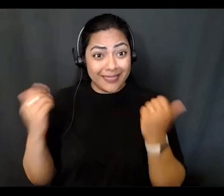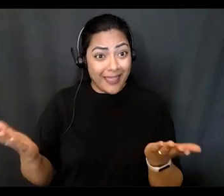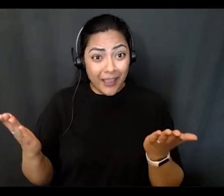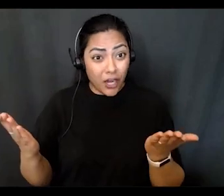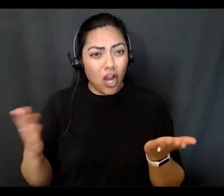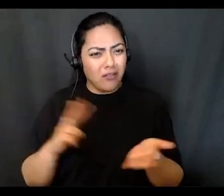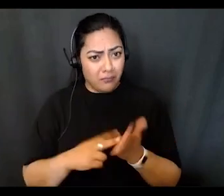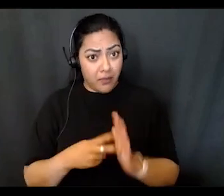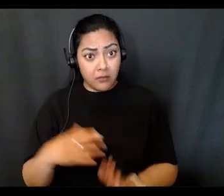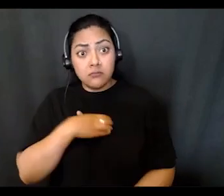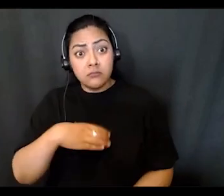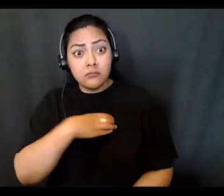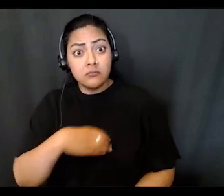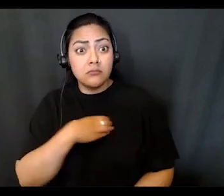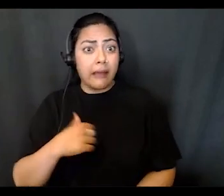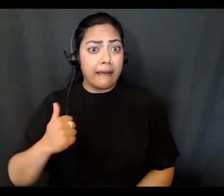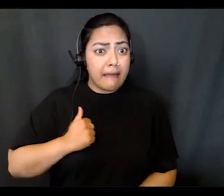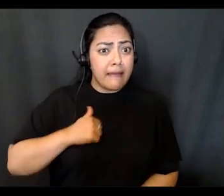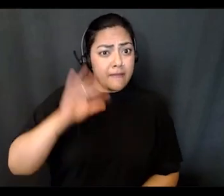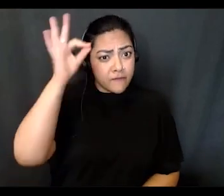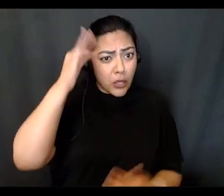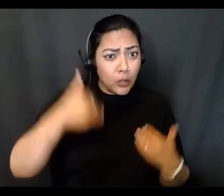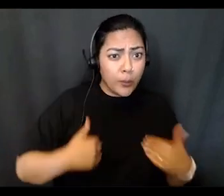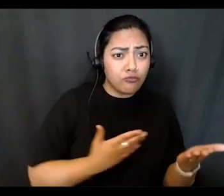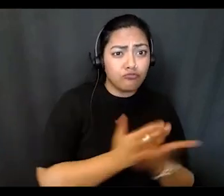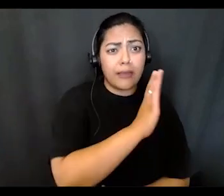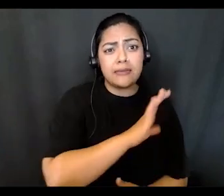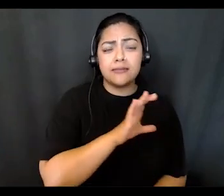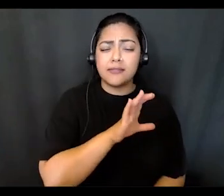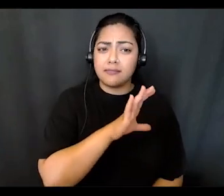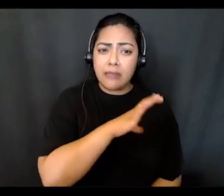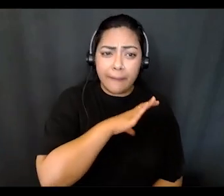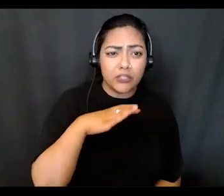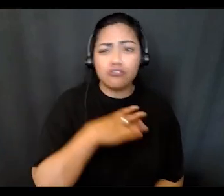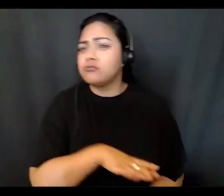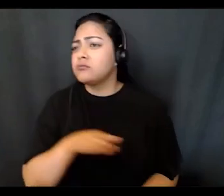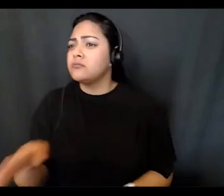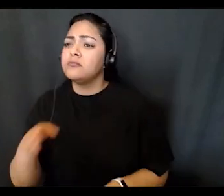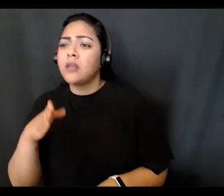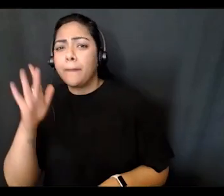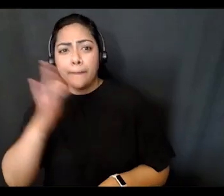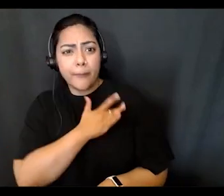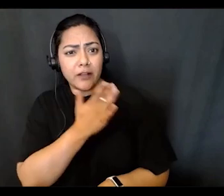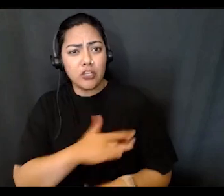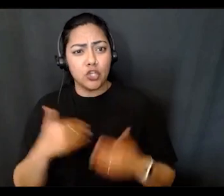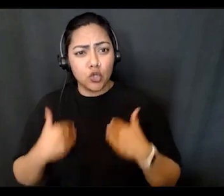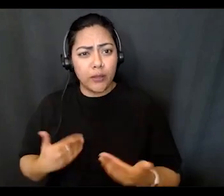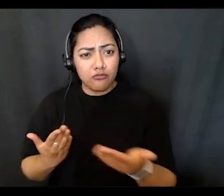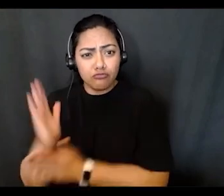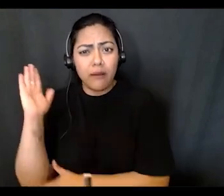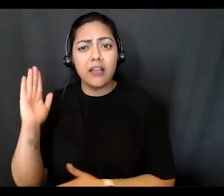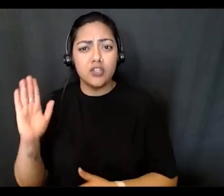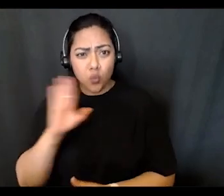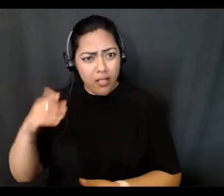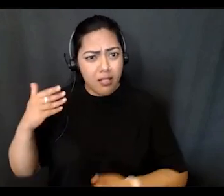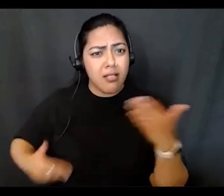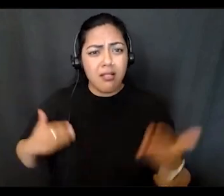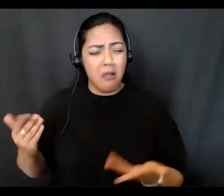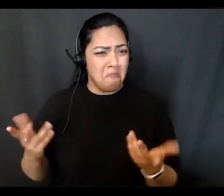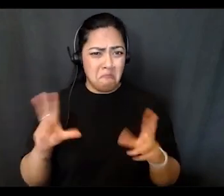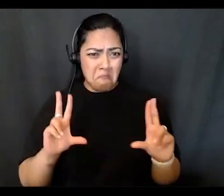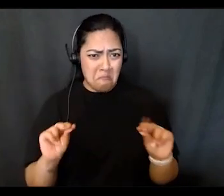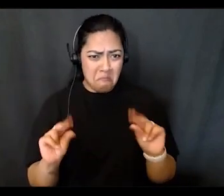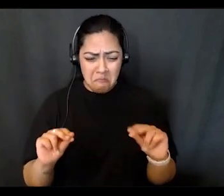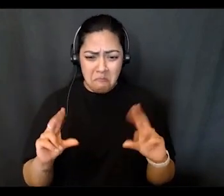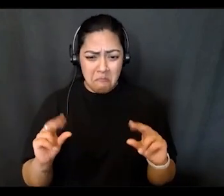racism with the Canadian Federal Human Rights Commission, with Provincial Human Rights Commission, because it would be an aberration. It would